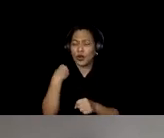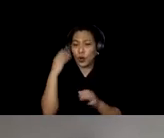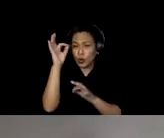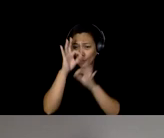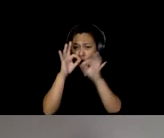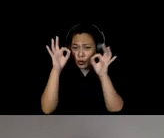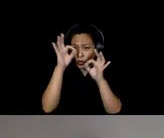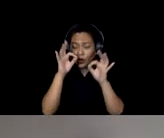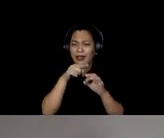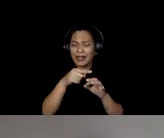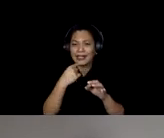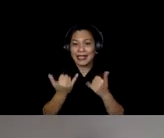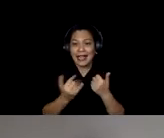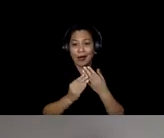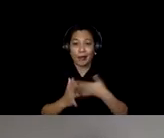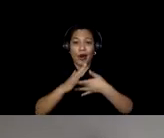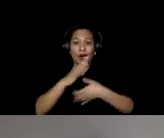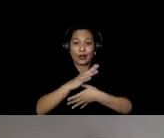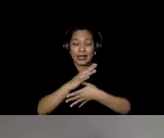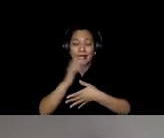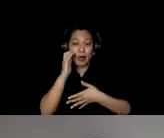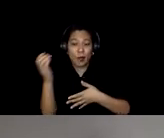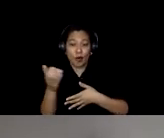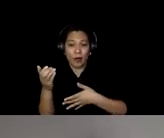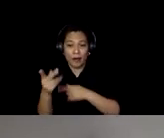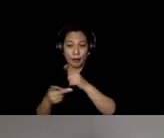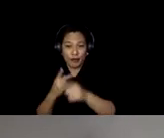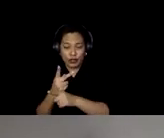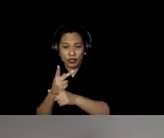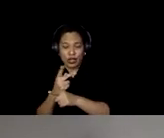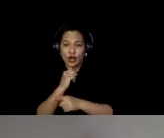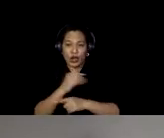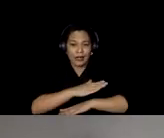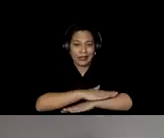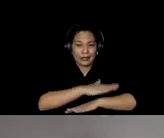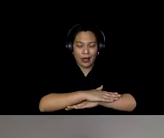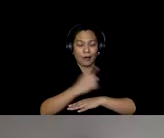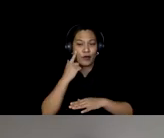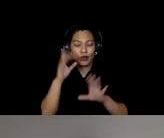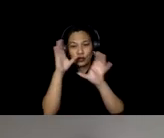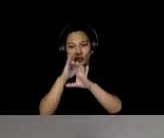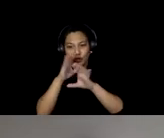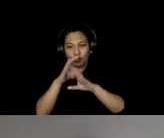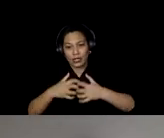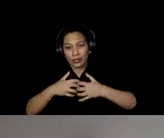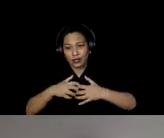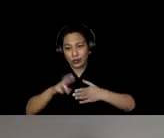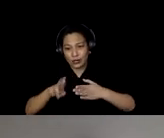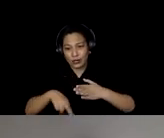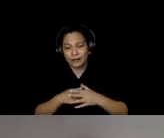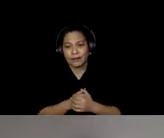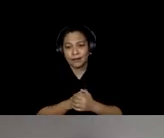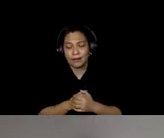now prioritizing the mobile version of your site when it comes to determining your search engine results ranking.